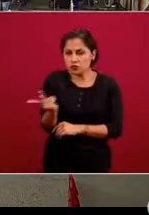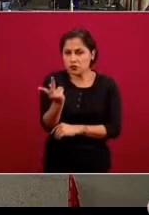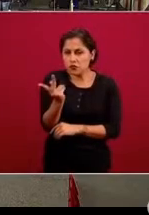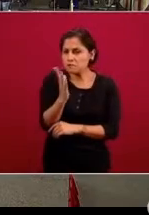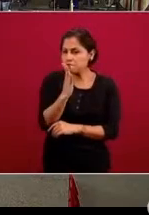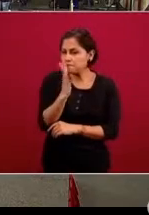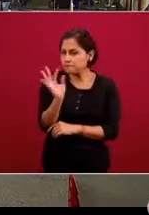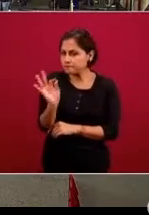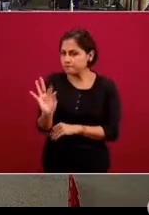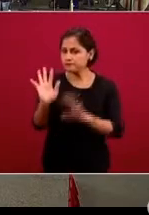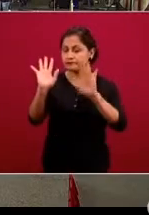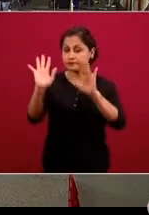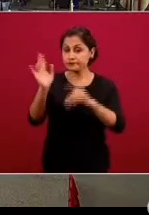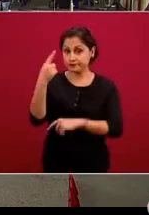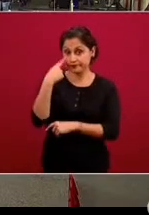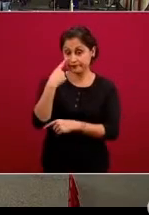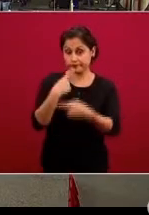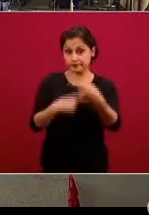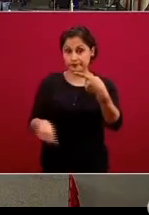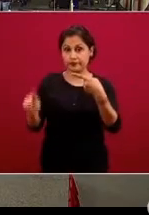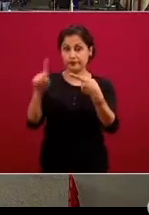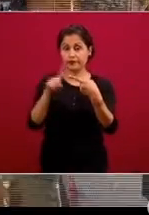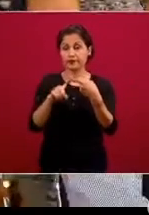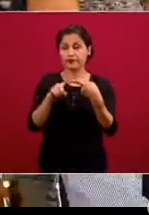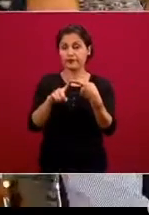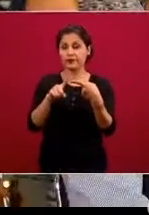Two questions, very briefly.